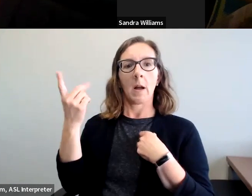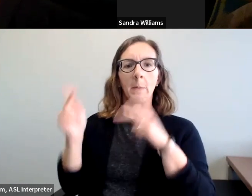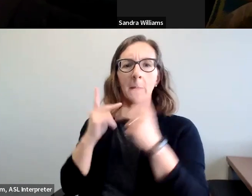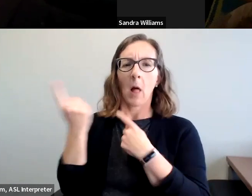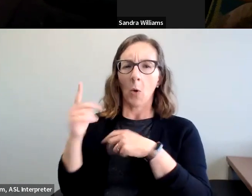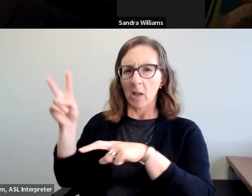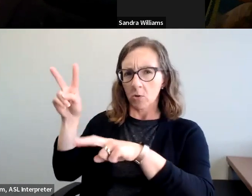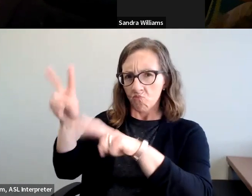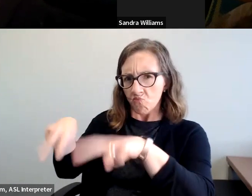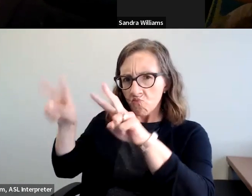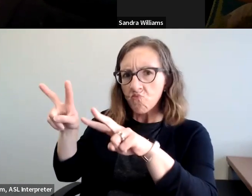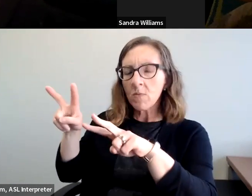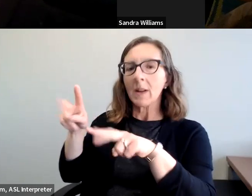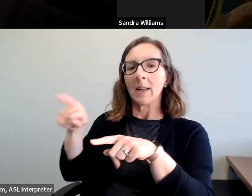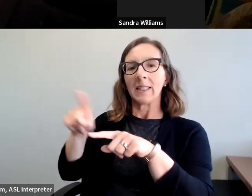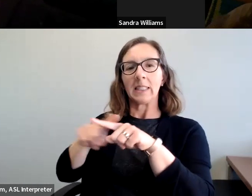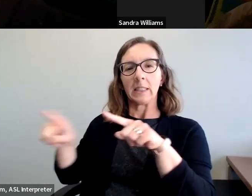have a visible disability.